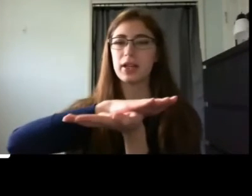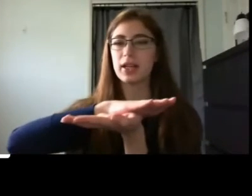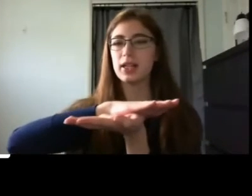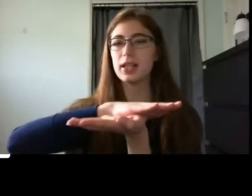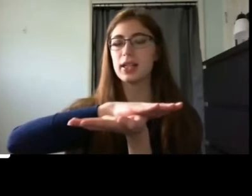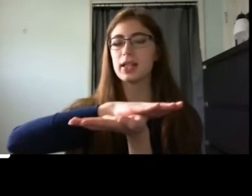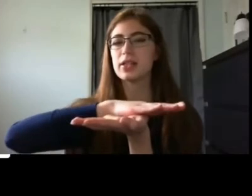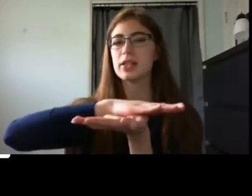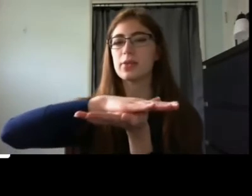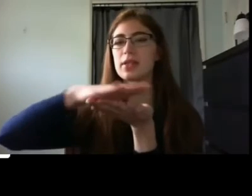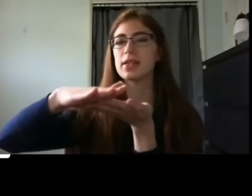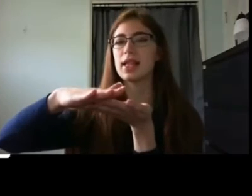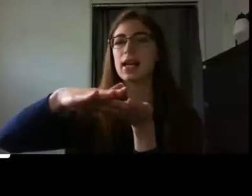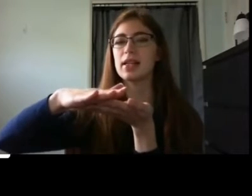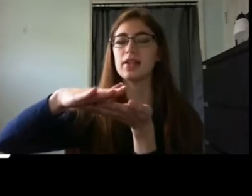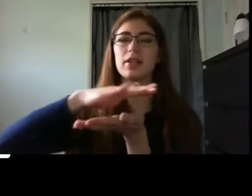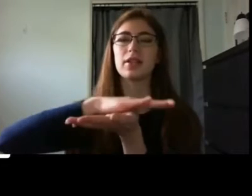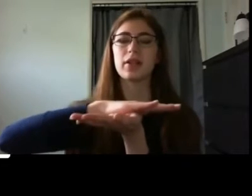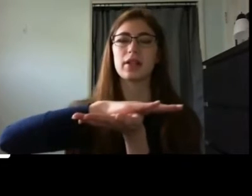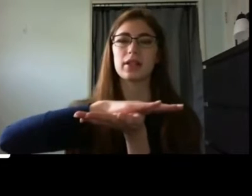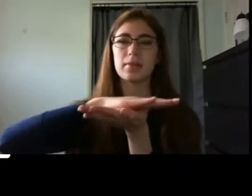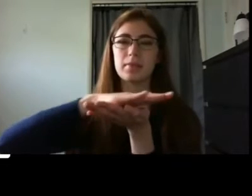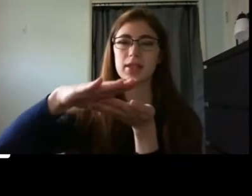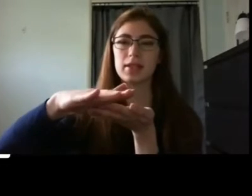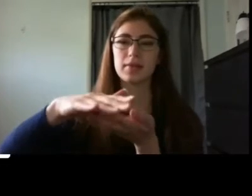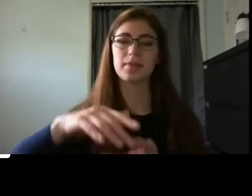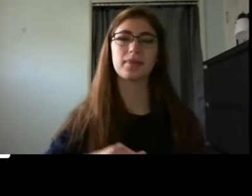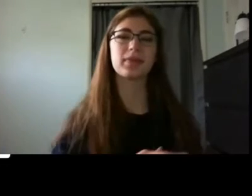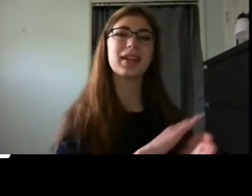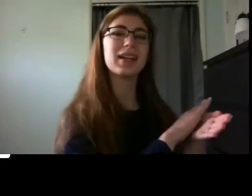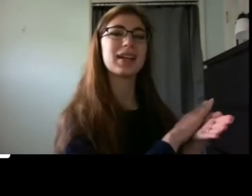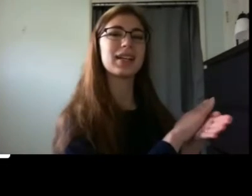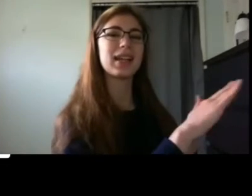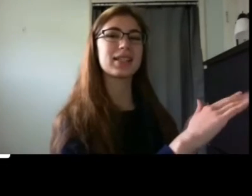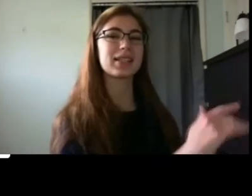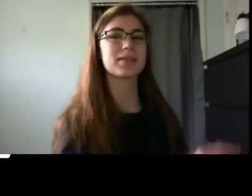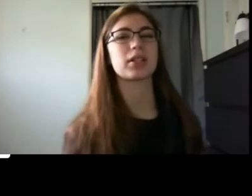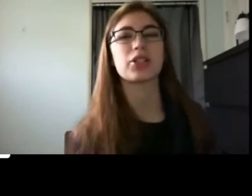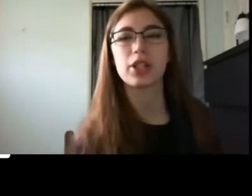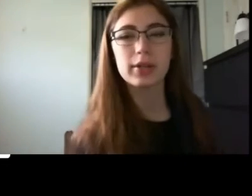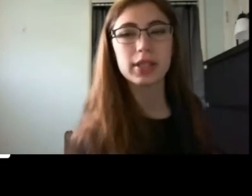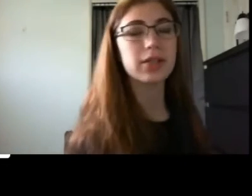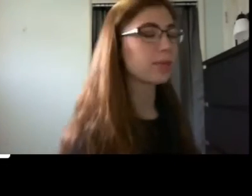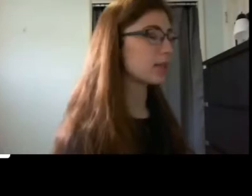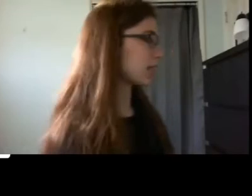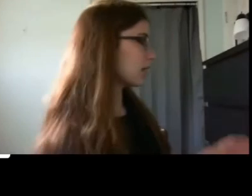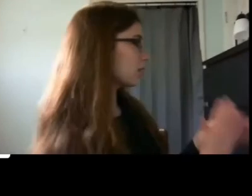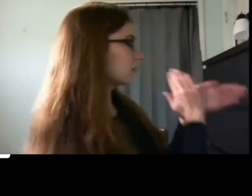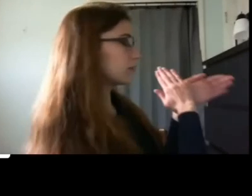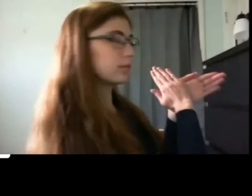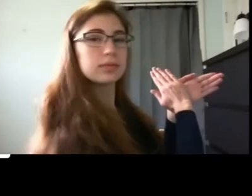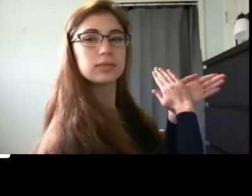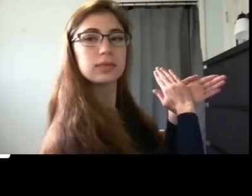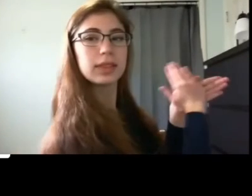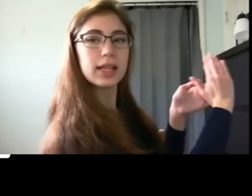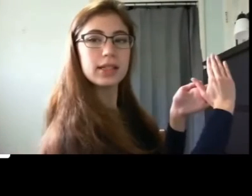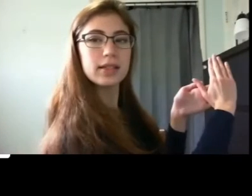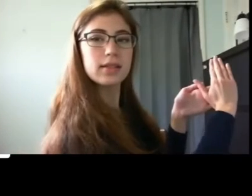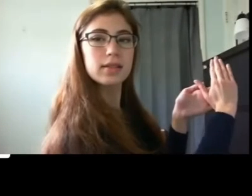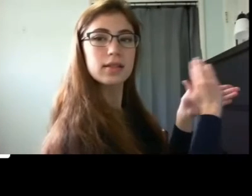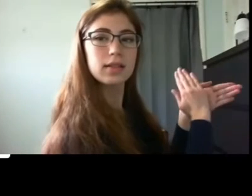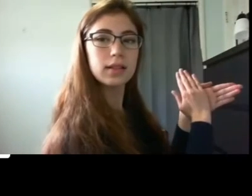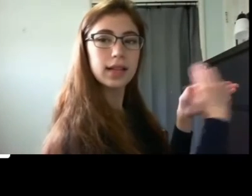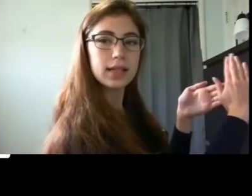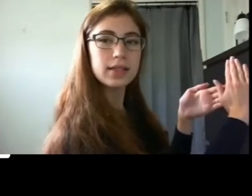back of your hand, and it is just going to slide to your fingertips. Nice. I'm going to show it to you from this angle.